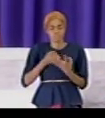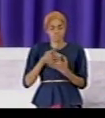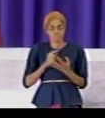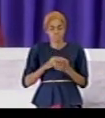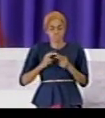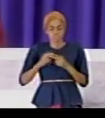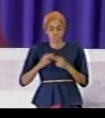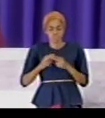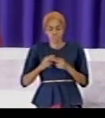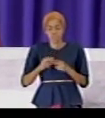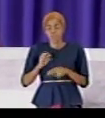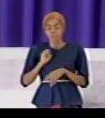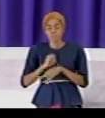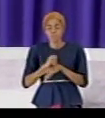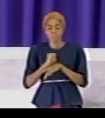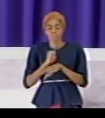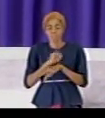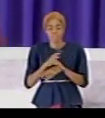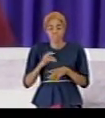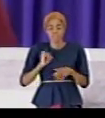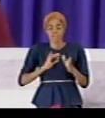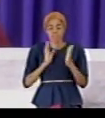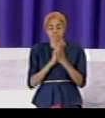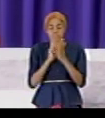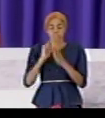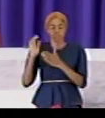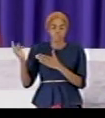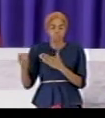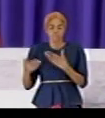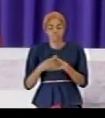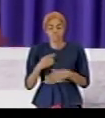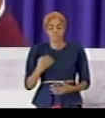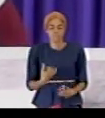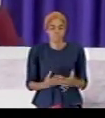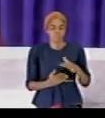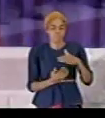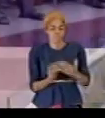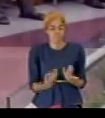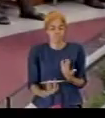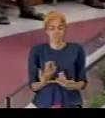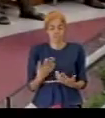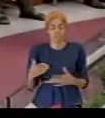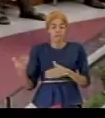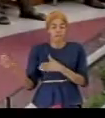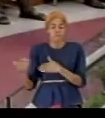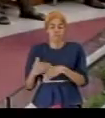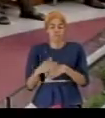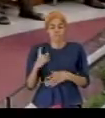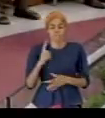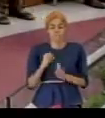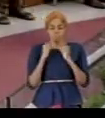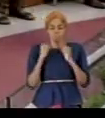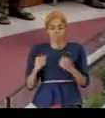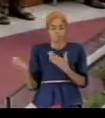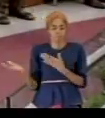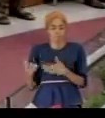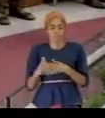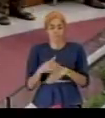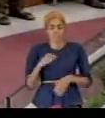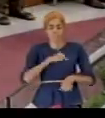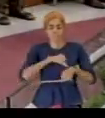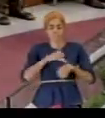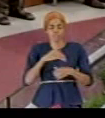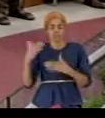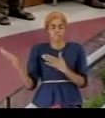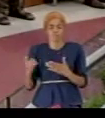exhortation. I pray that you will bring back the fire, bring back the power, bring back the unction, bring back the